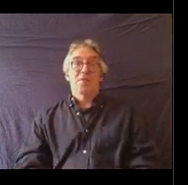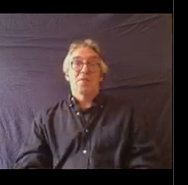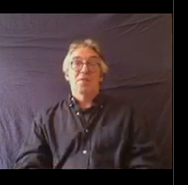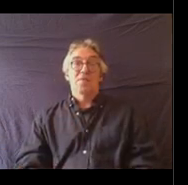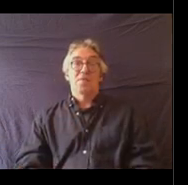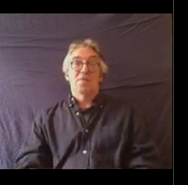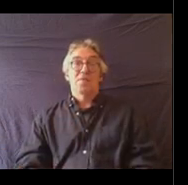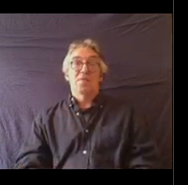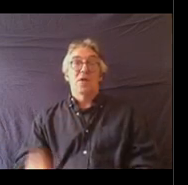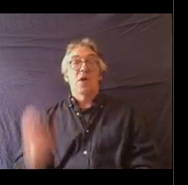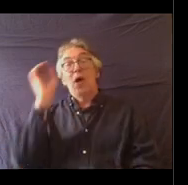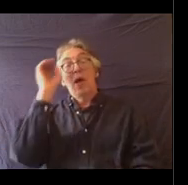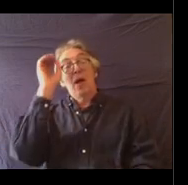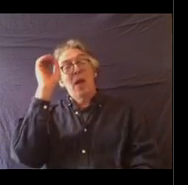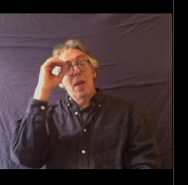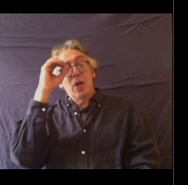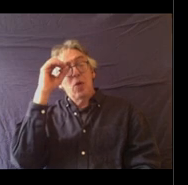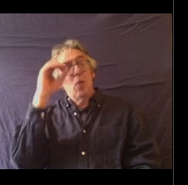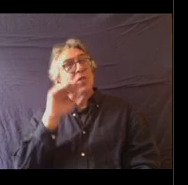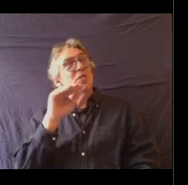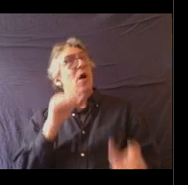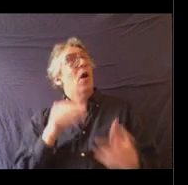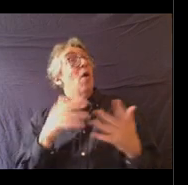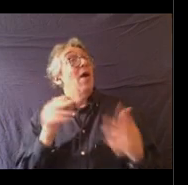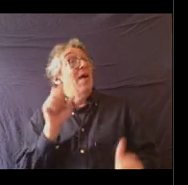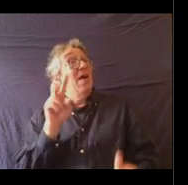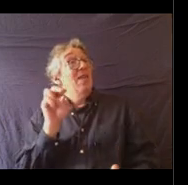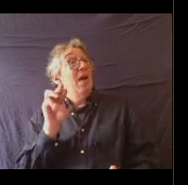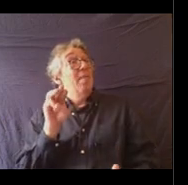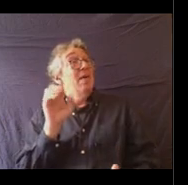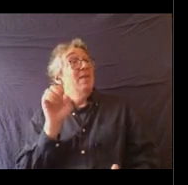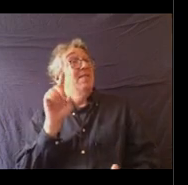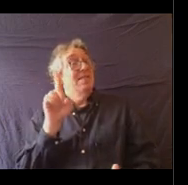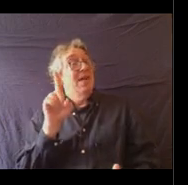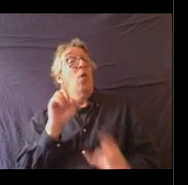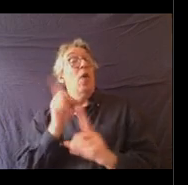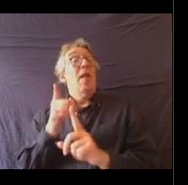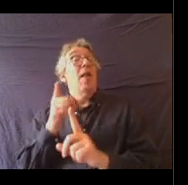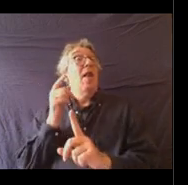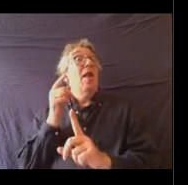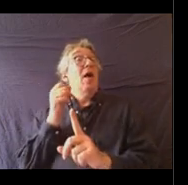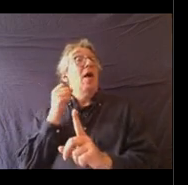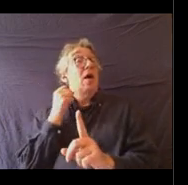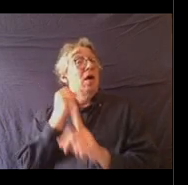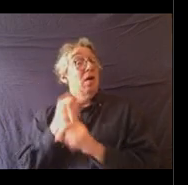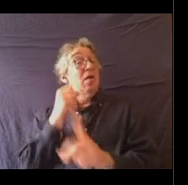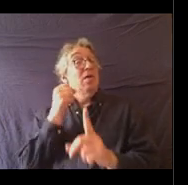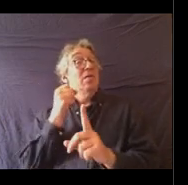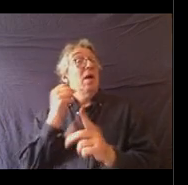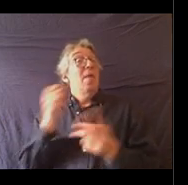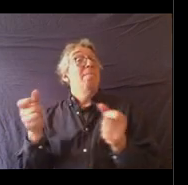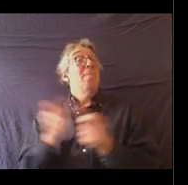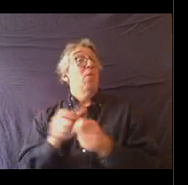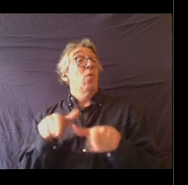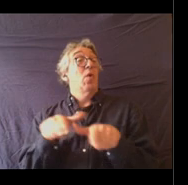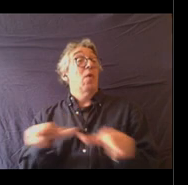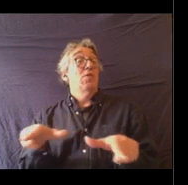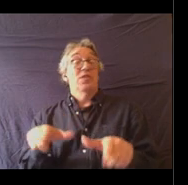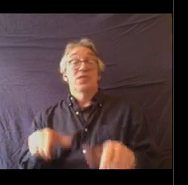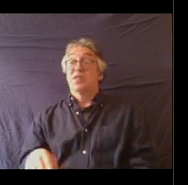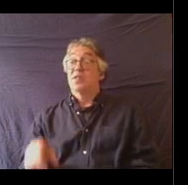Just how does the AVMSD affect accessibility of minority language? Mm-hmm. Yeah. I mean,